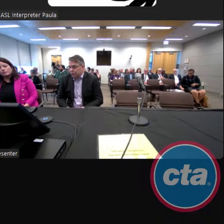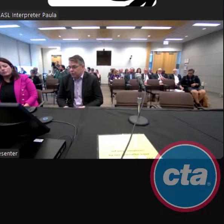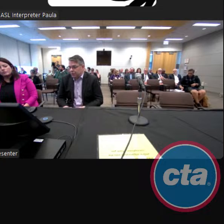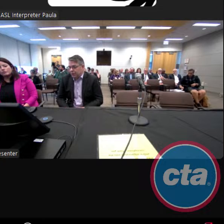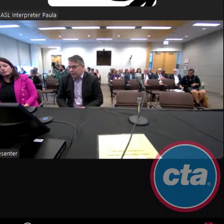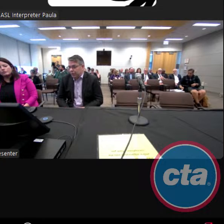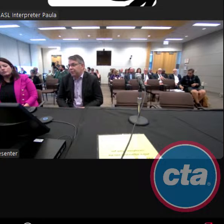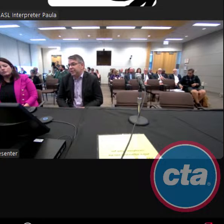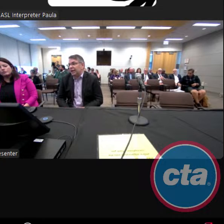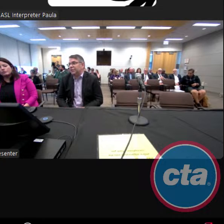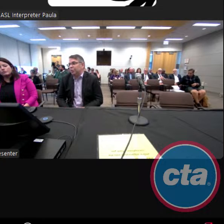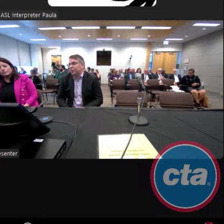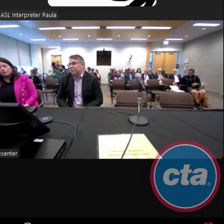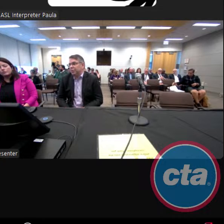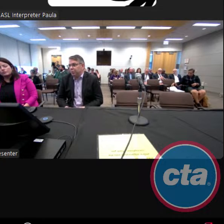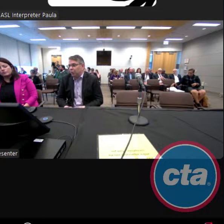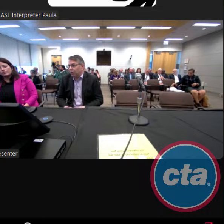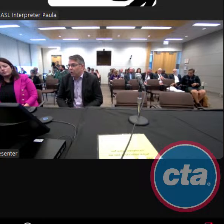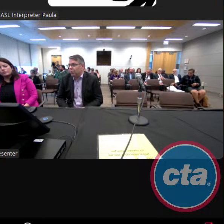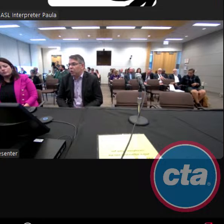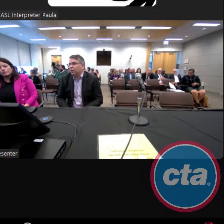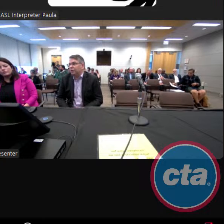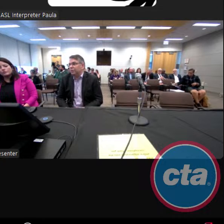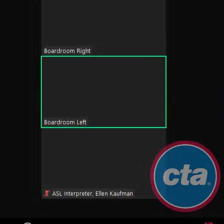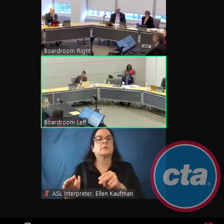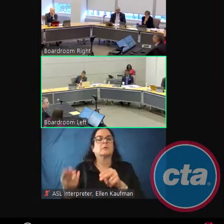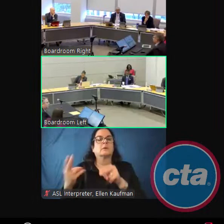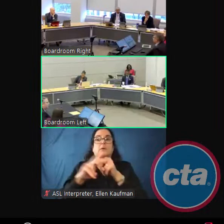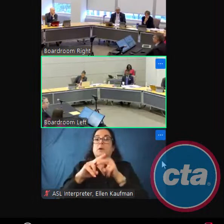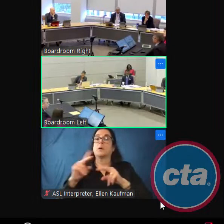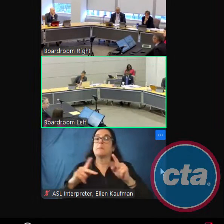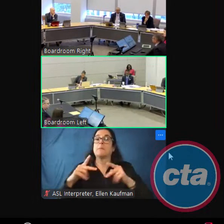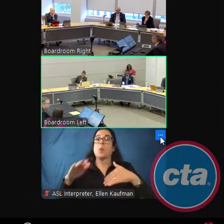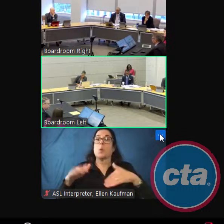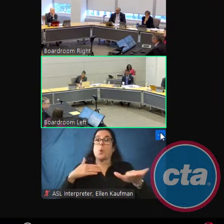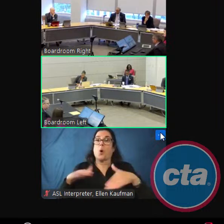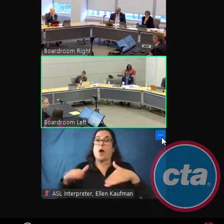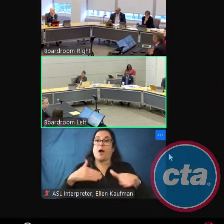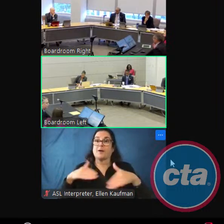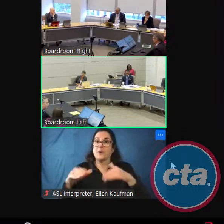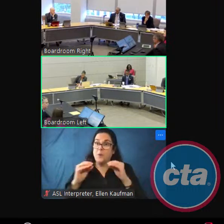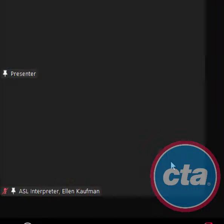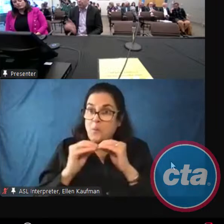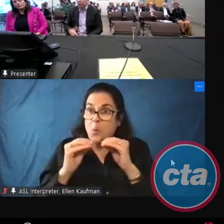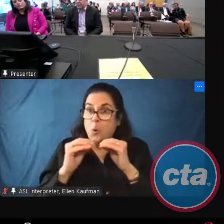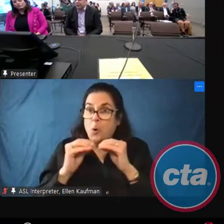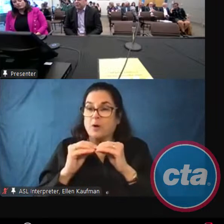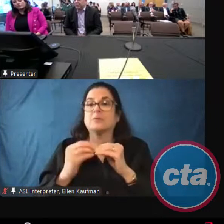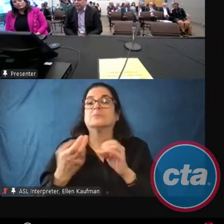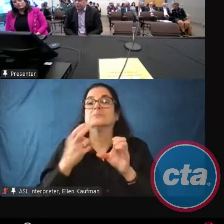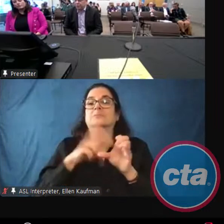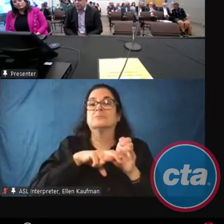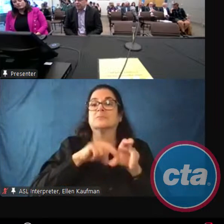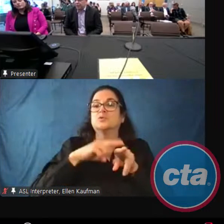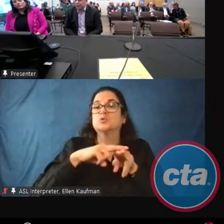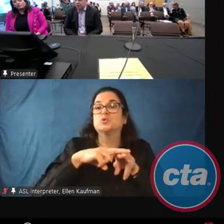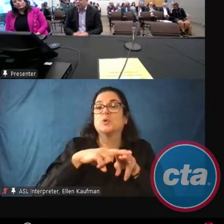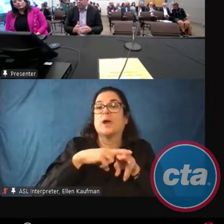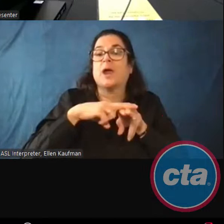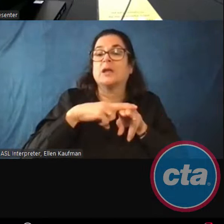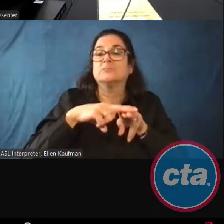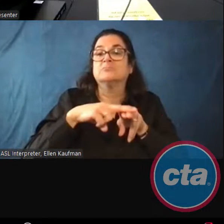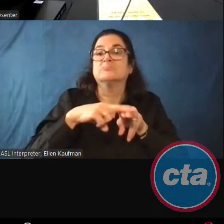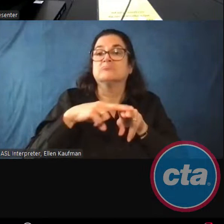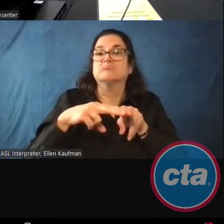have also increase in active mode. People walk more, right? When you take the train, as we were discussing in the first